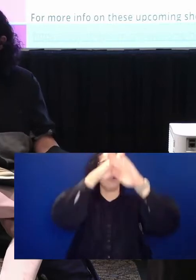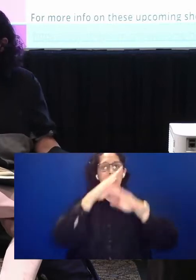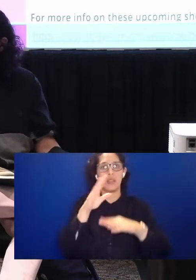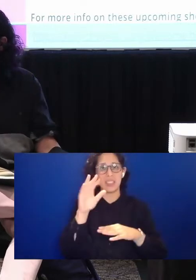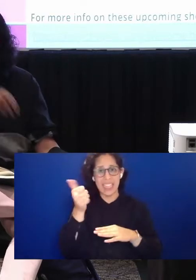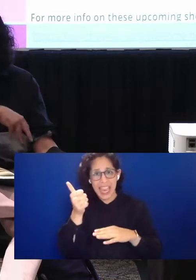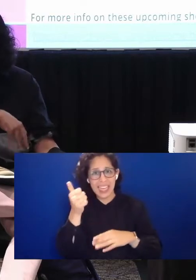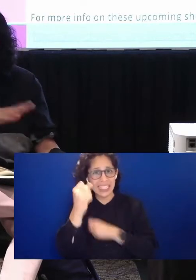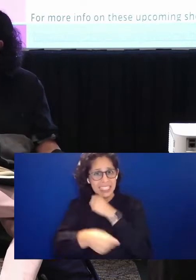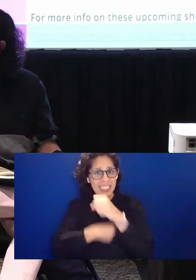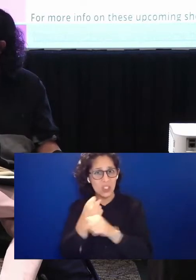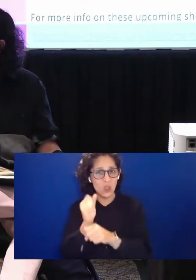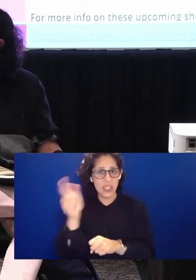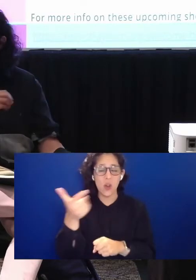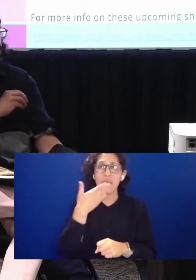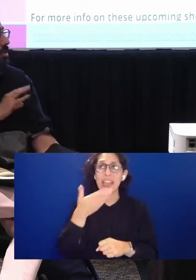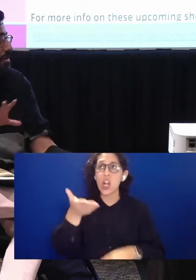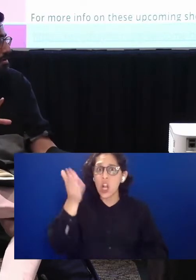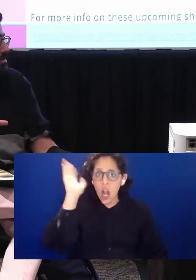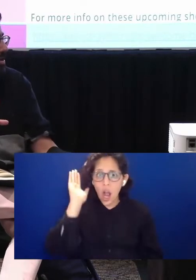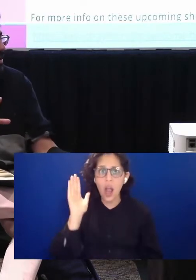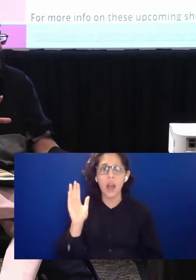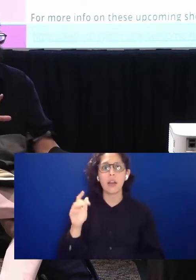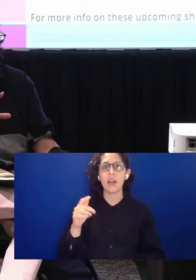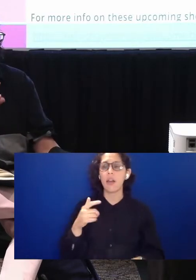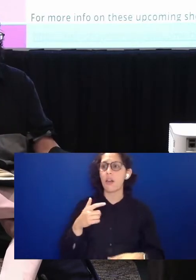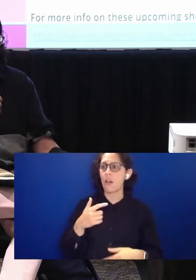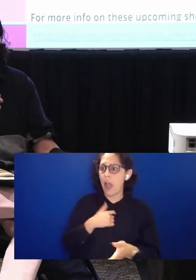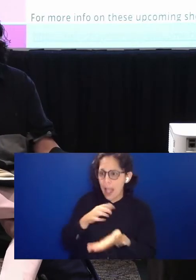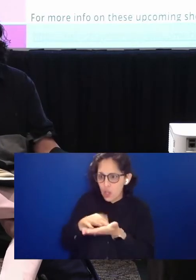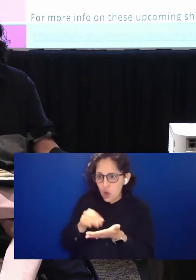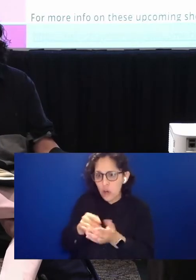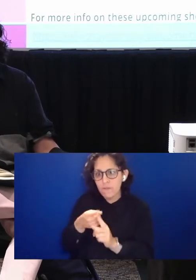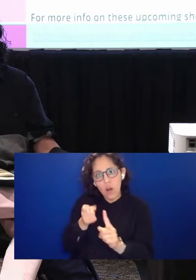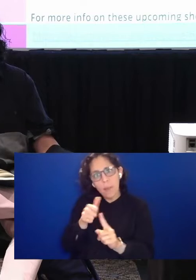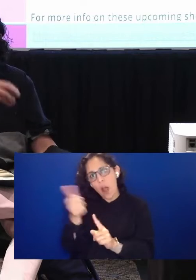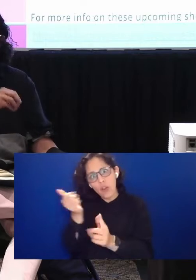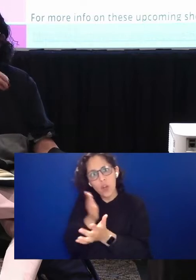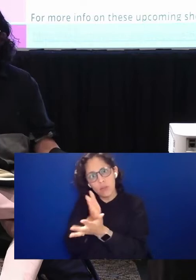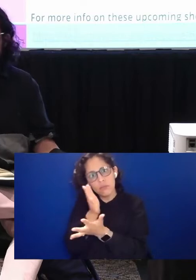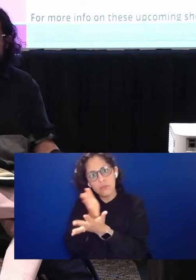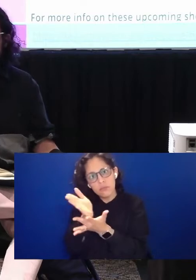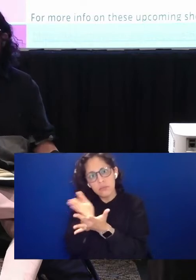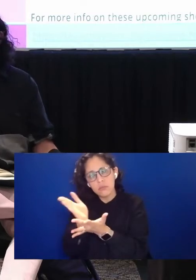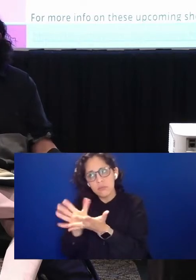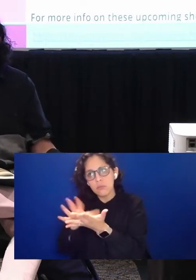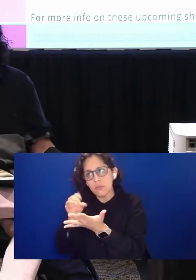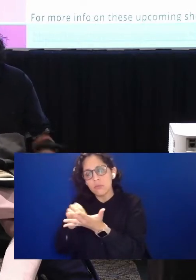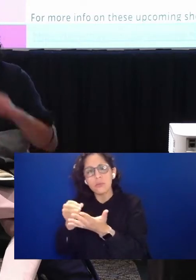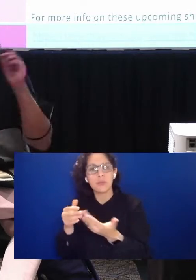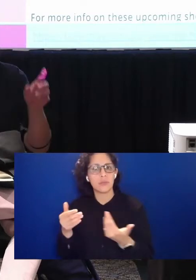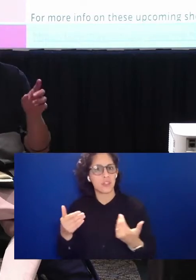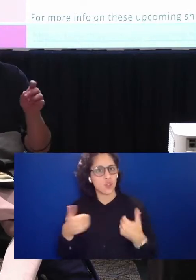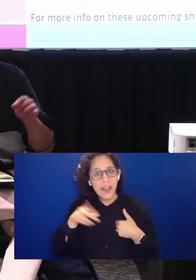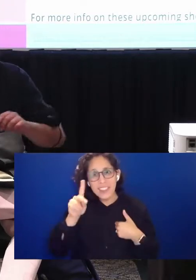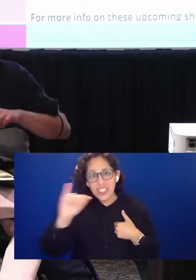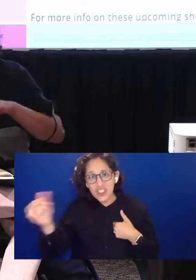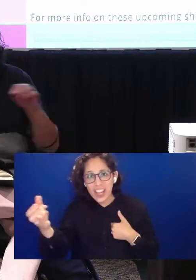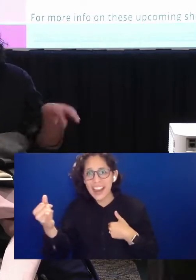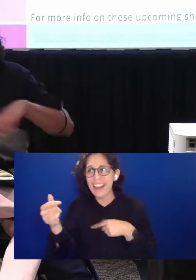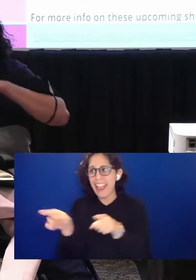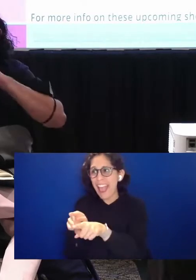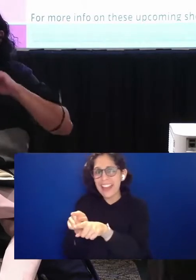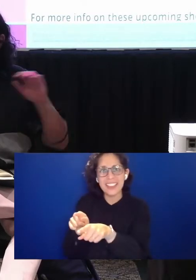so grateful that that's where I learned. And I'm so, it's like, to have DJs as your sound designers and architects as your set